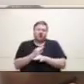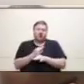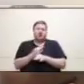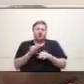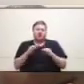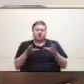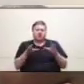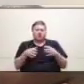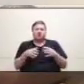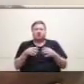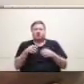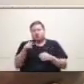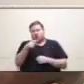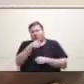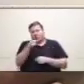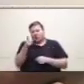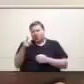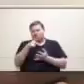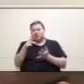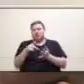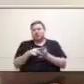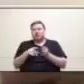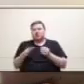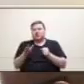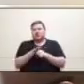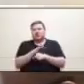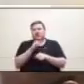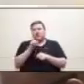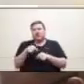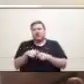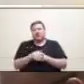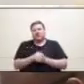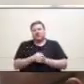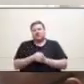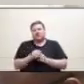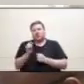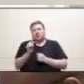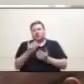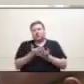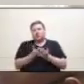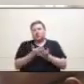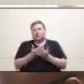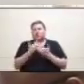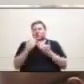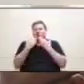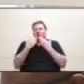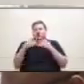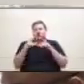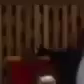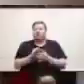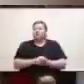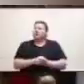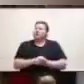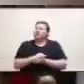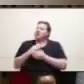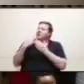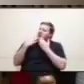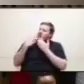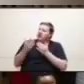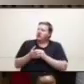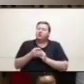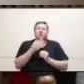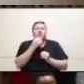think those positions must be filled as soon as possible. Thank you, Chair. Thank you. Pastor Mike, please